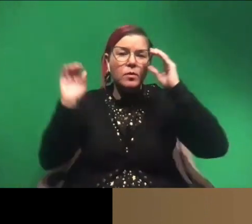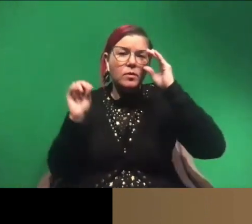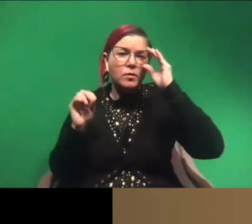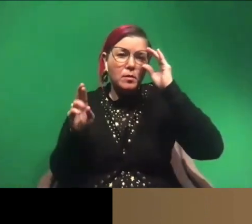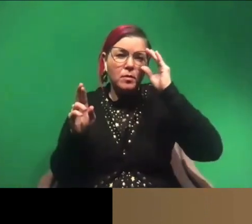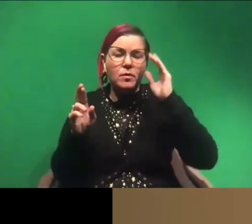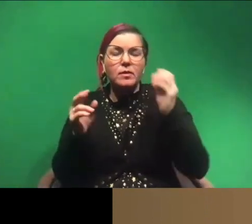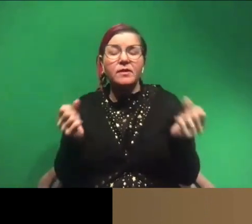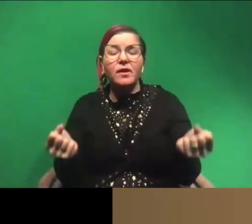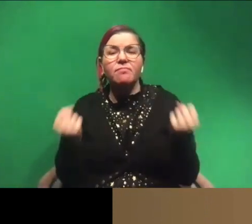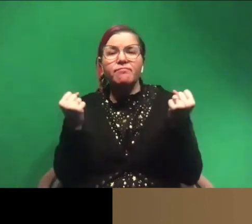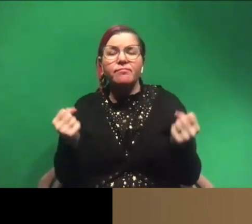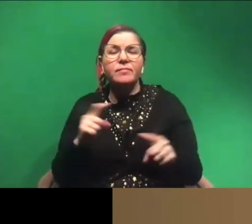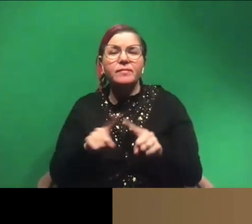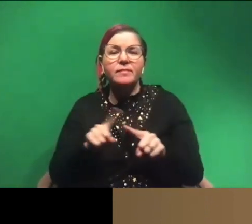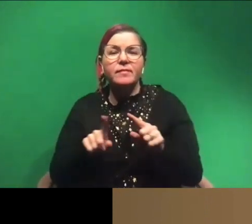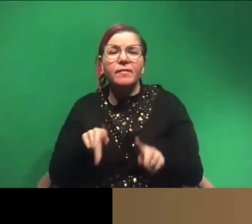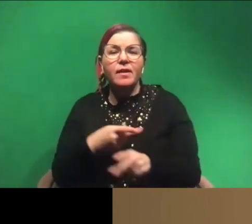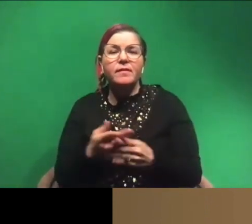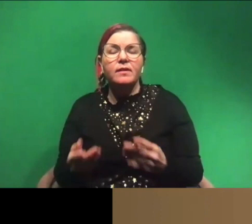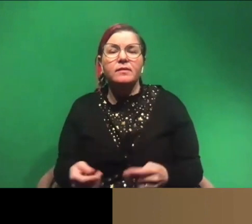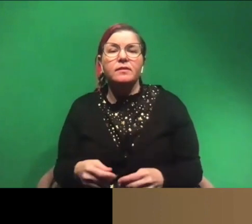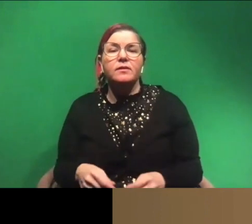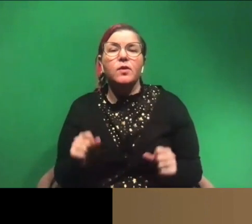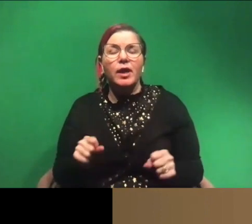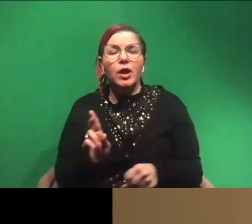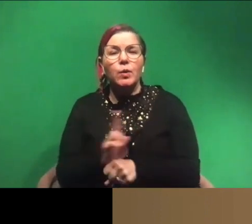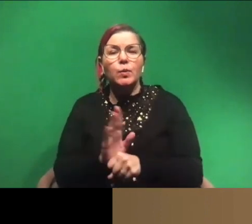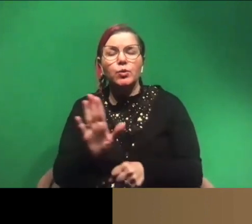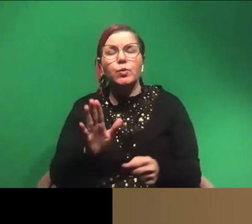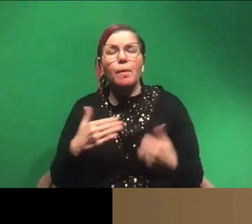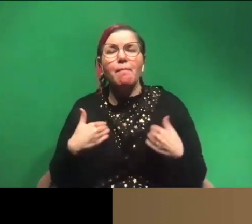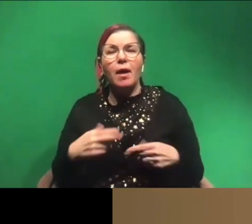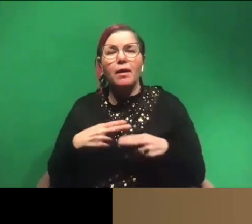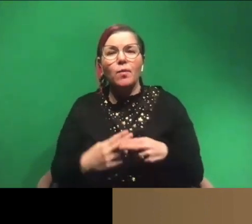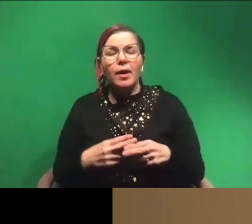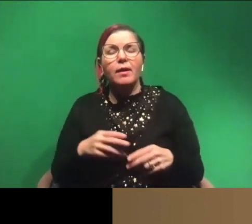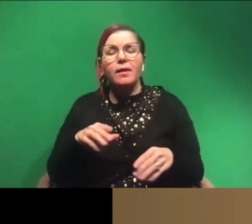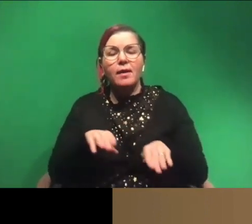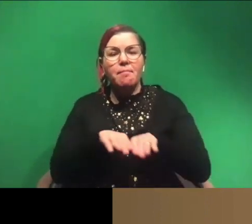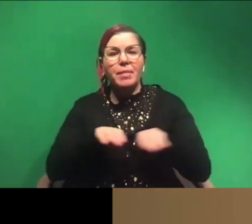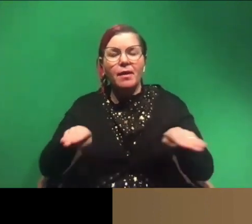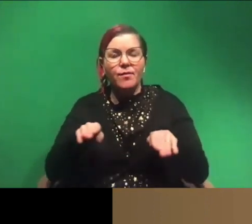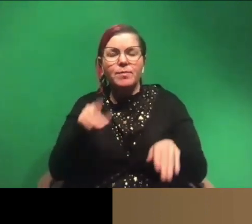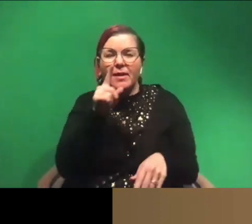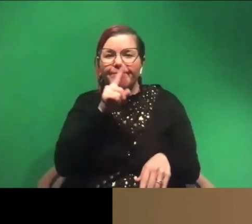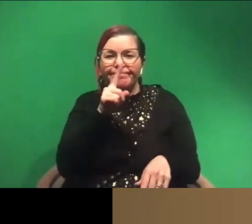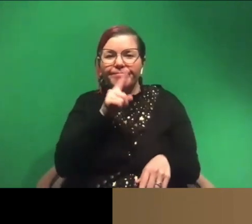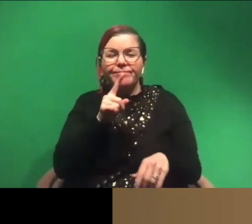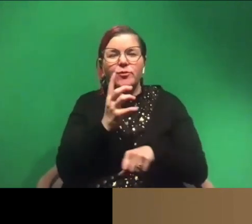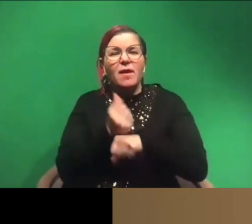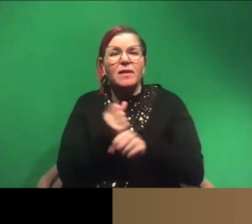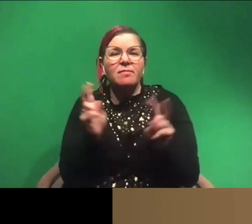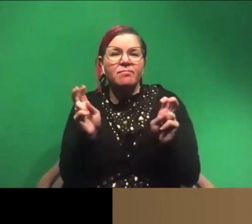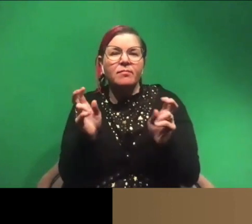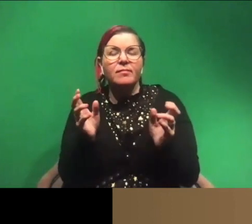or bench presses, so that you can basically use your body weight and use platforms to simulate gravity.